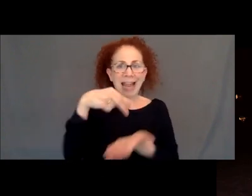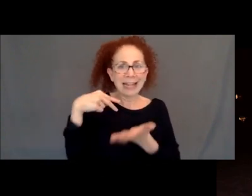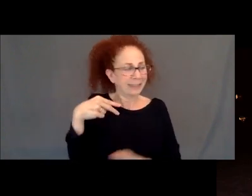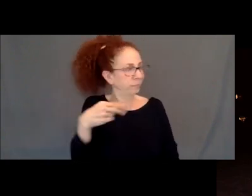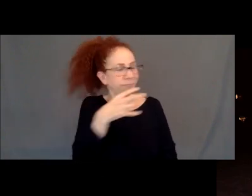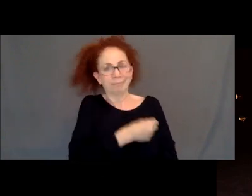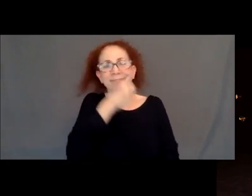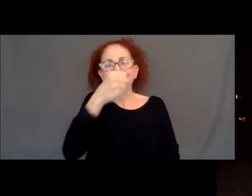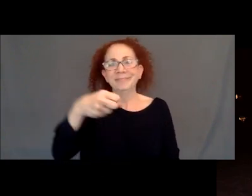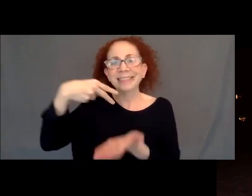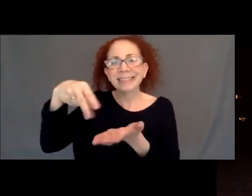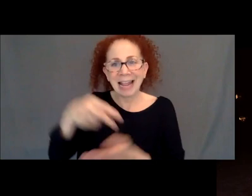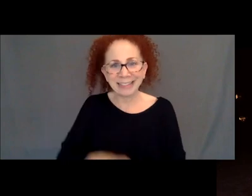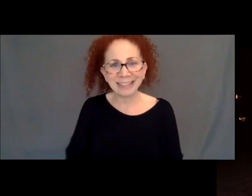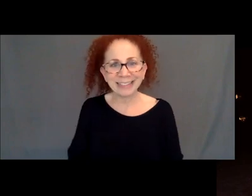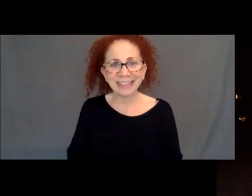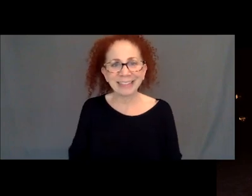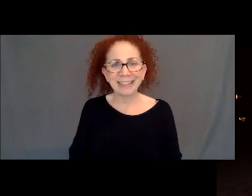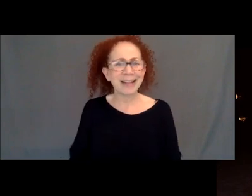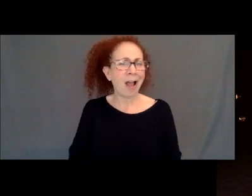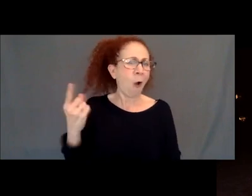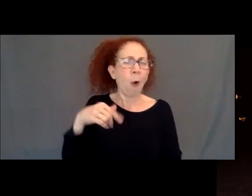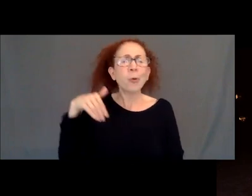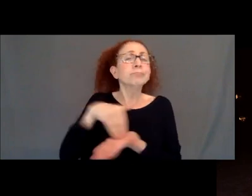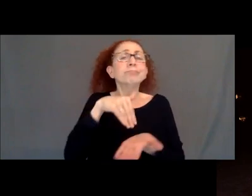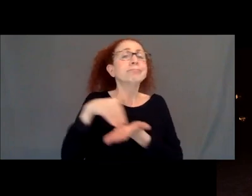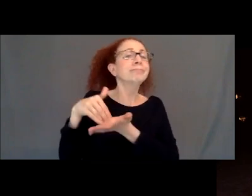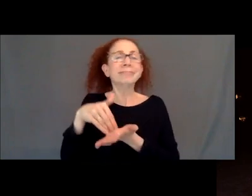dancing, walking on my toes and such.